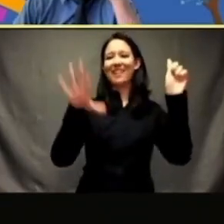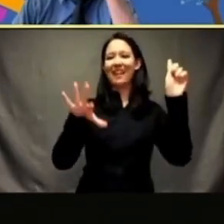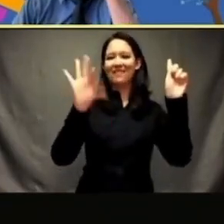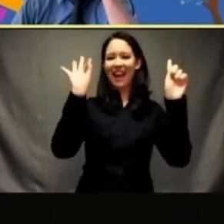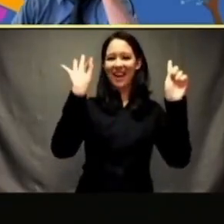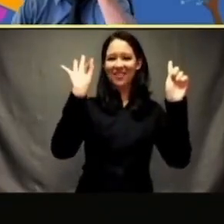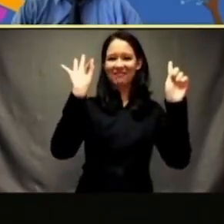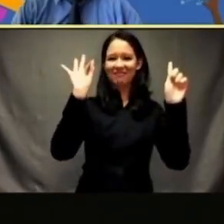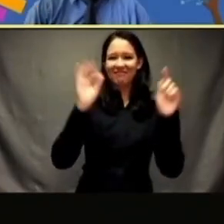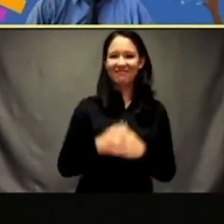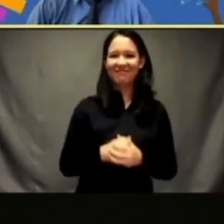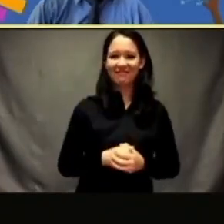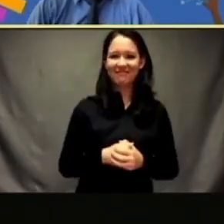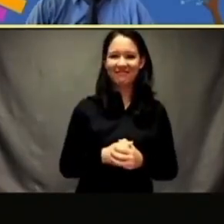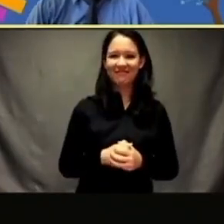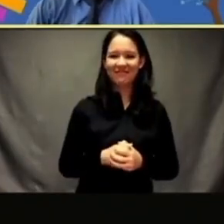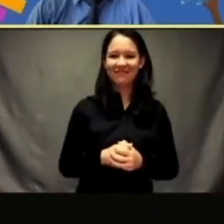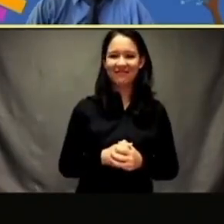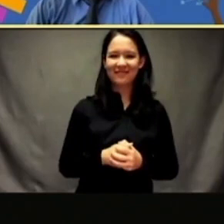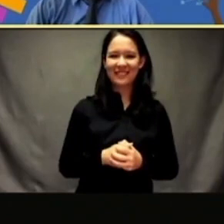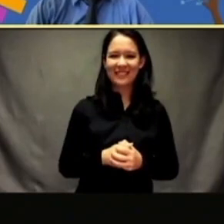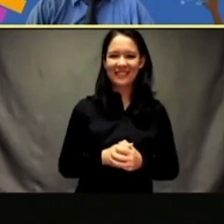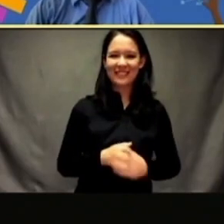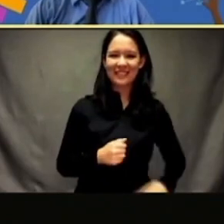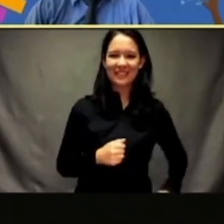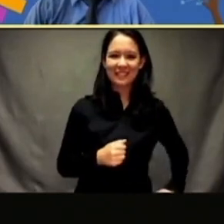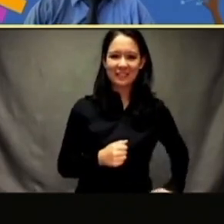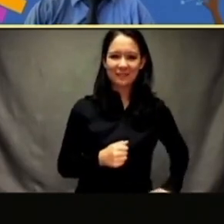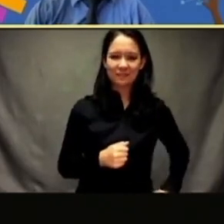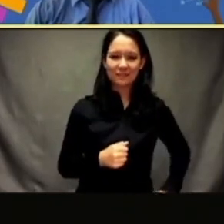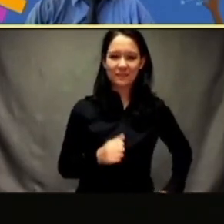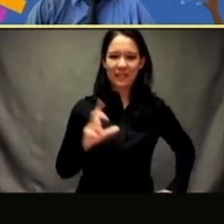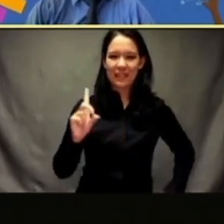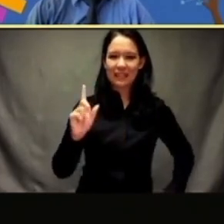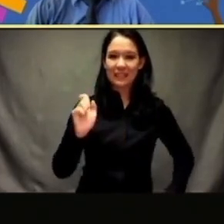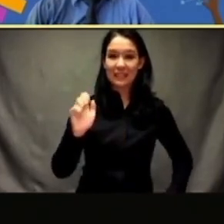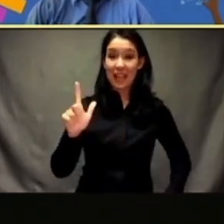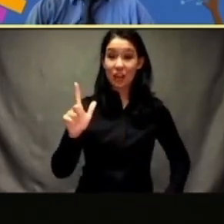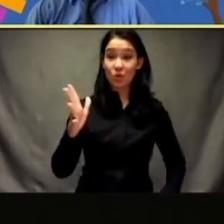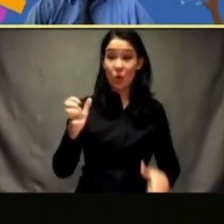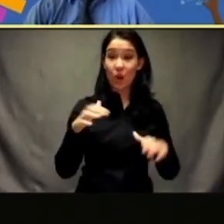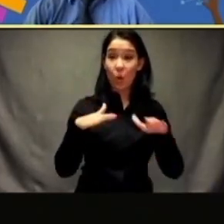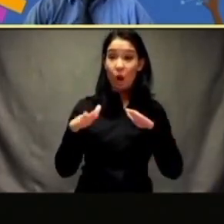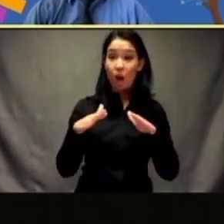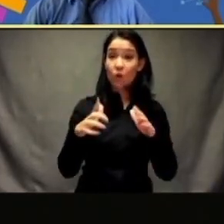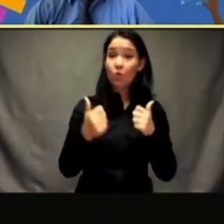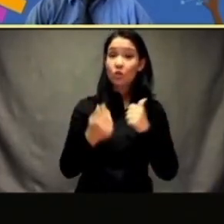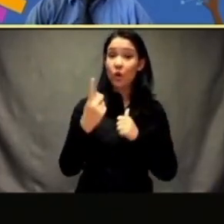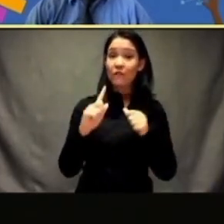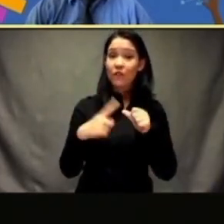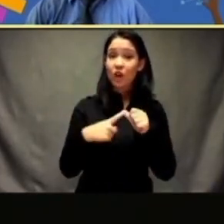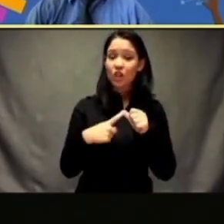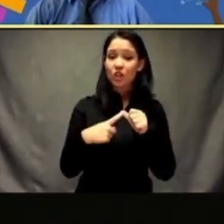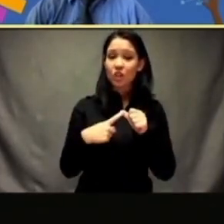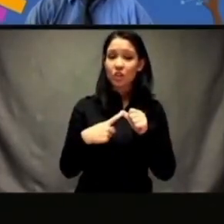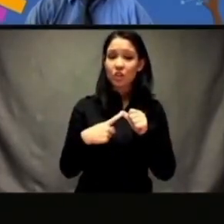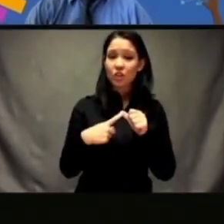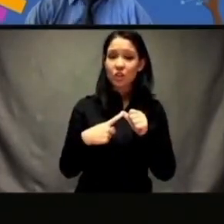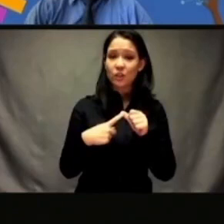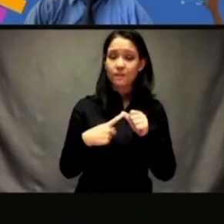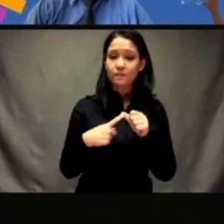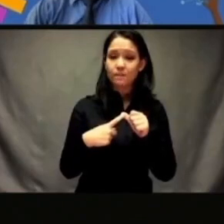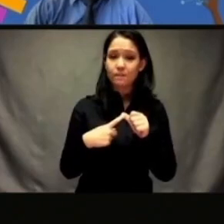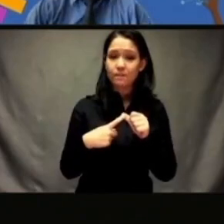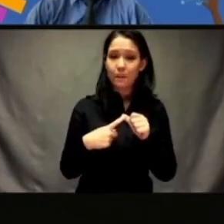There we go. Yay. Okay, so Daniel, do you want to walk us through? Tell me which one should I press first? How about the one